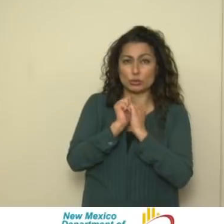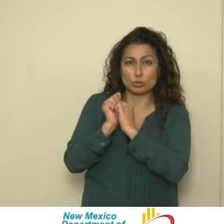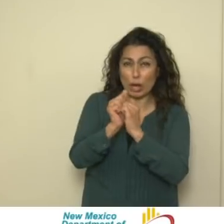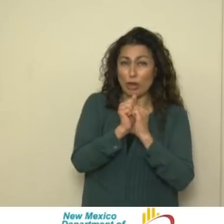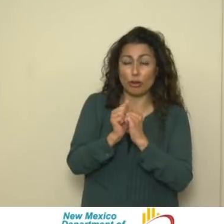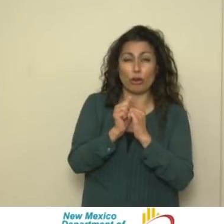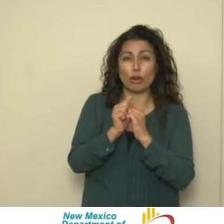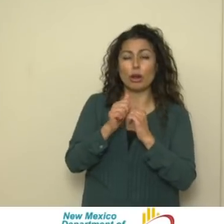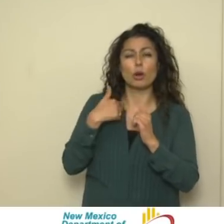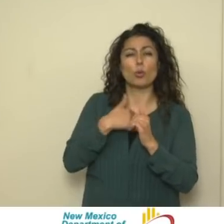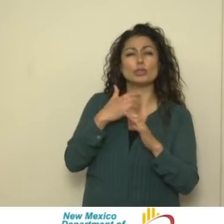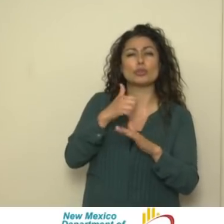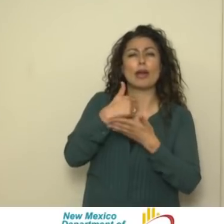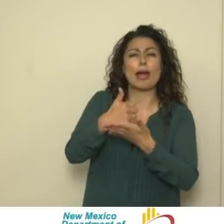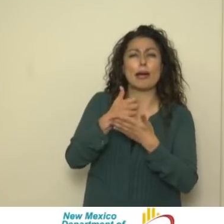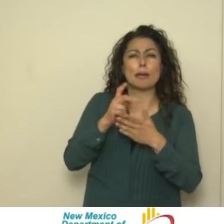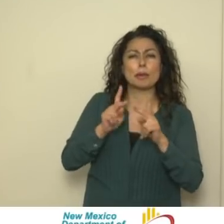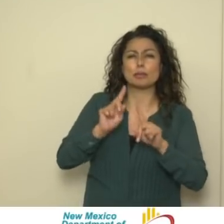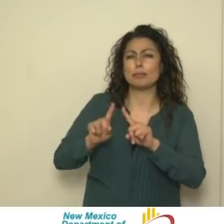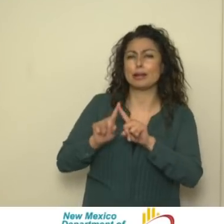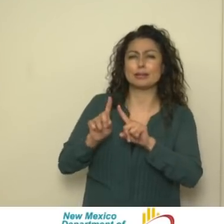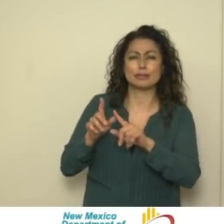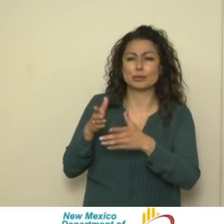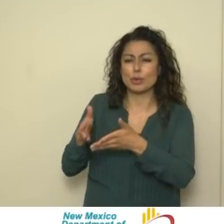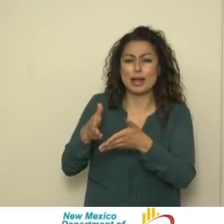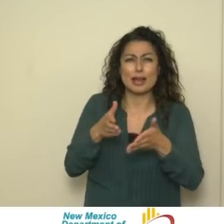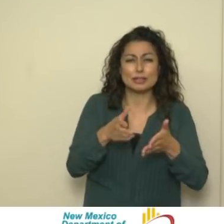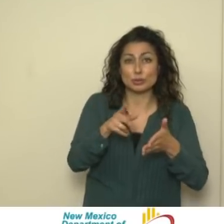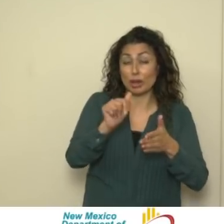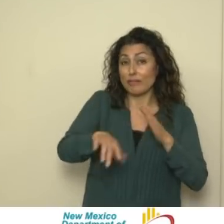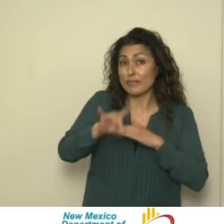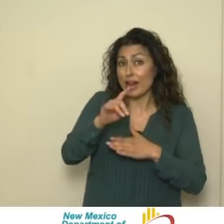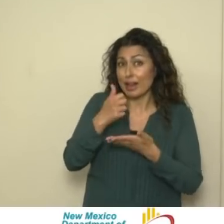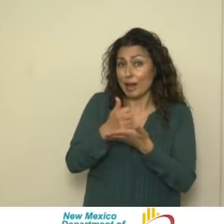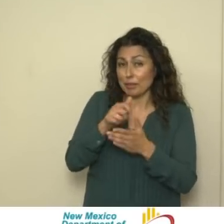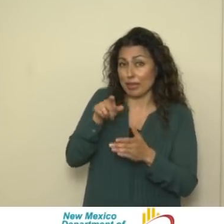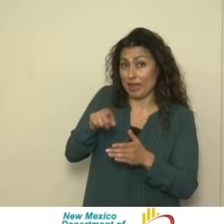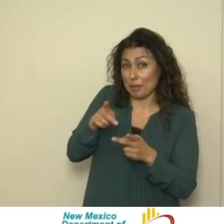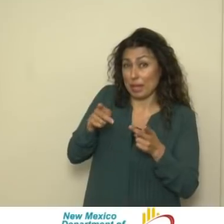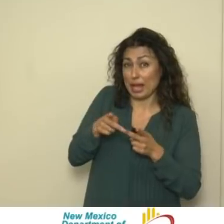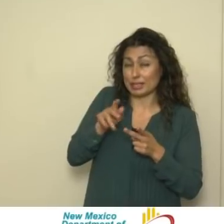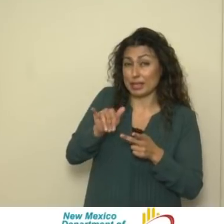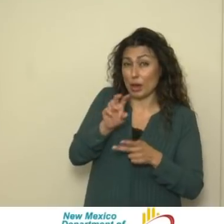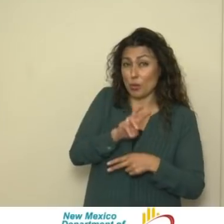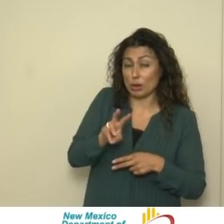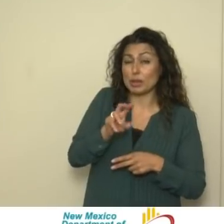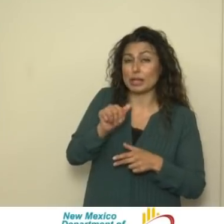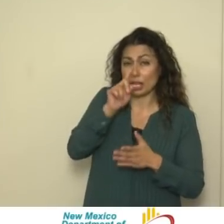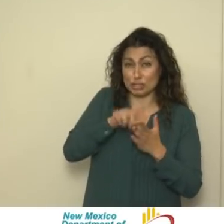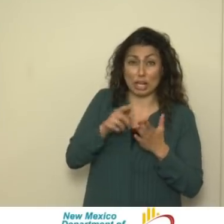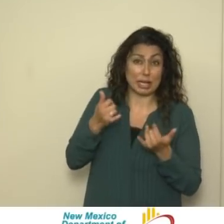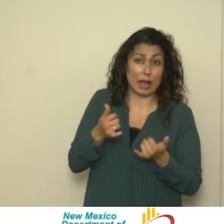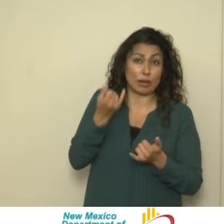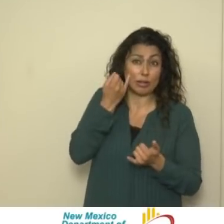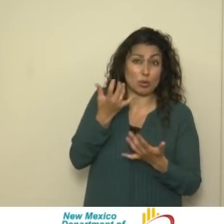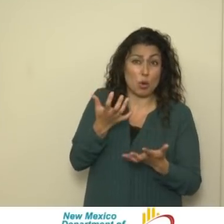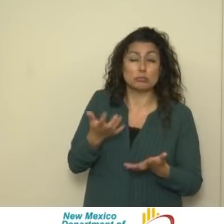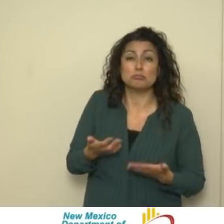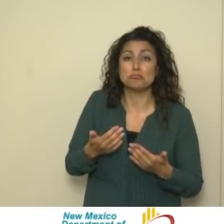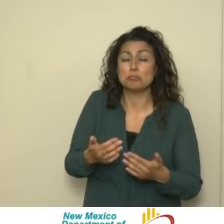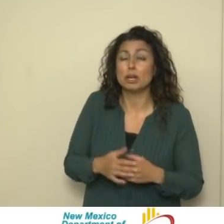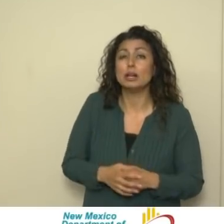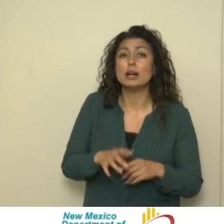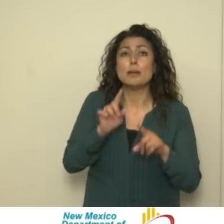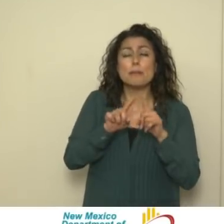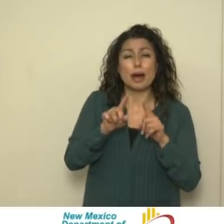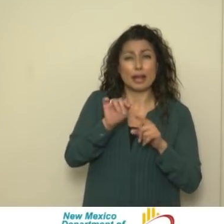are trying to help people in a lot of different ways. You can find some help at that place. You might even want to check it out now. Furthermore,